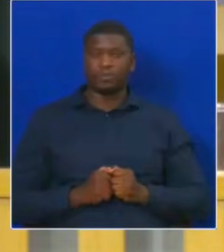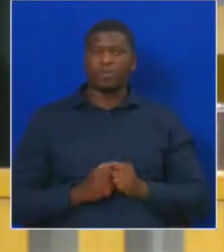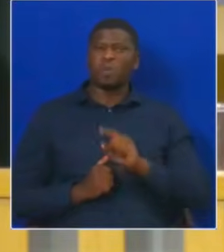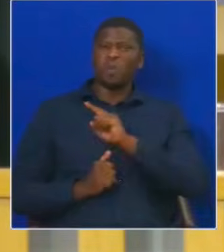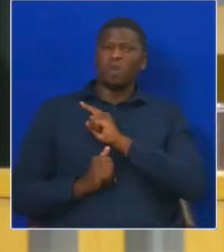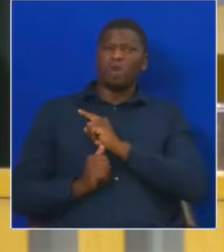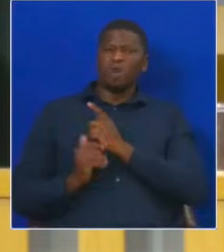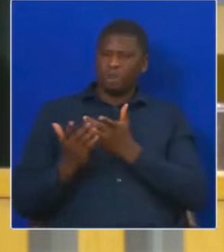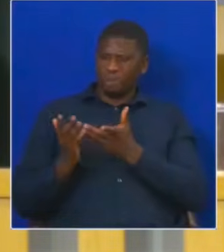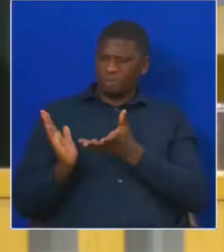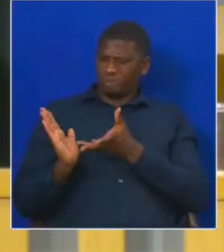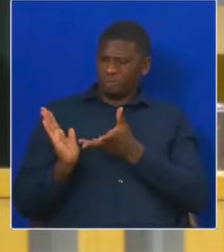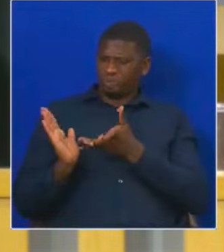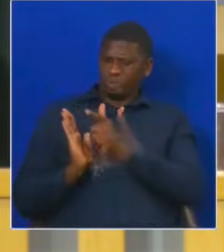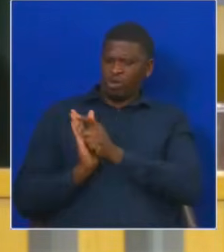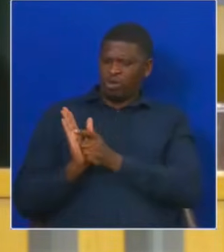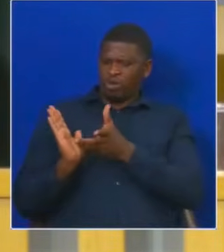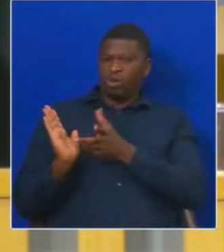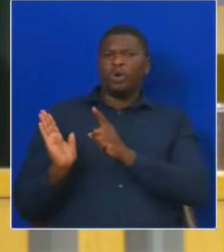position?